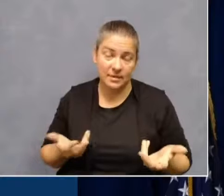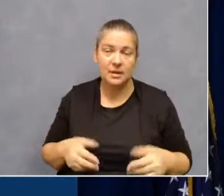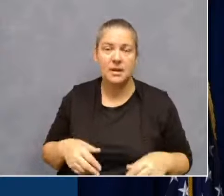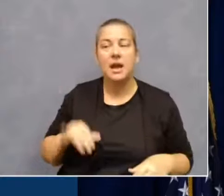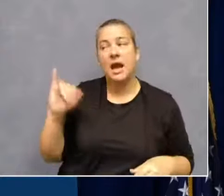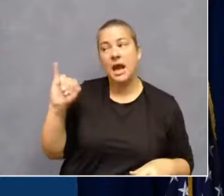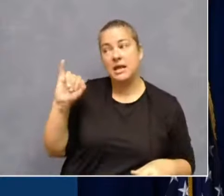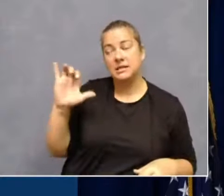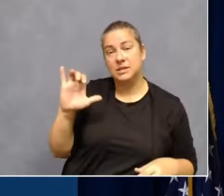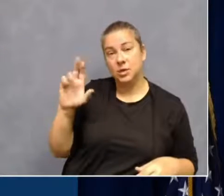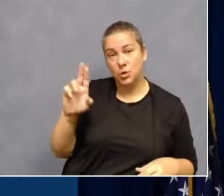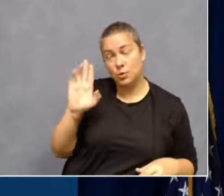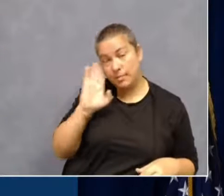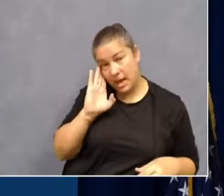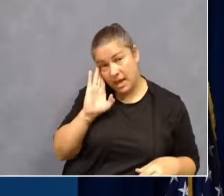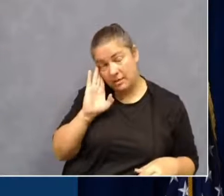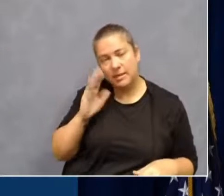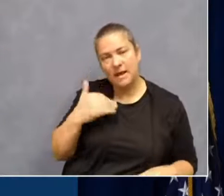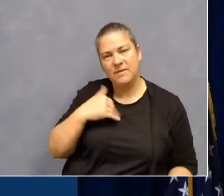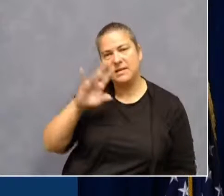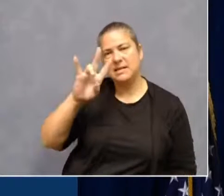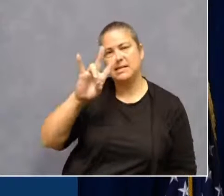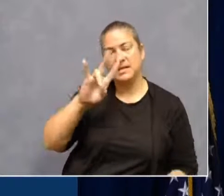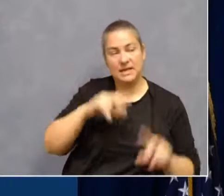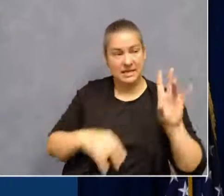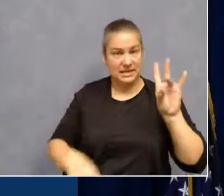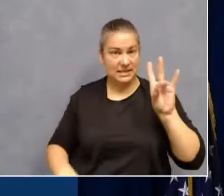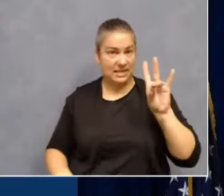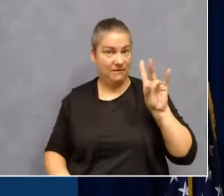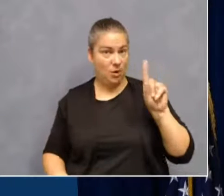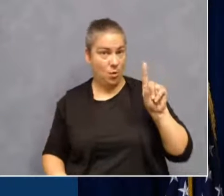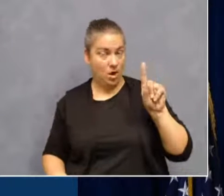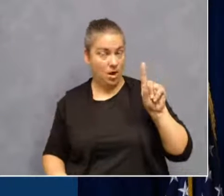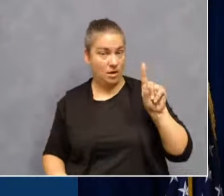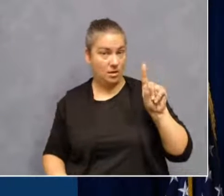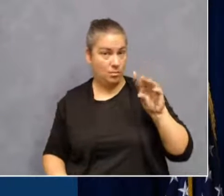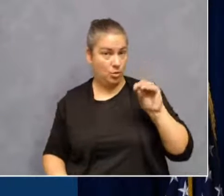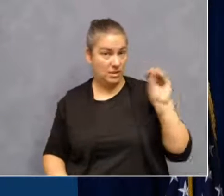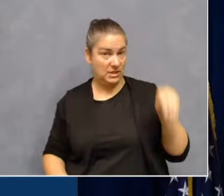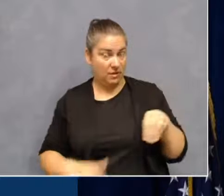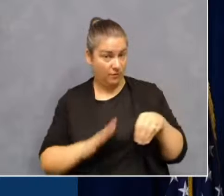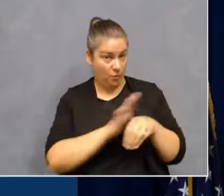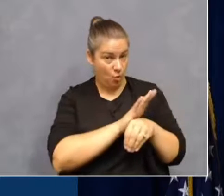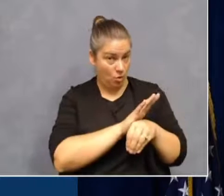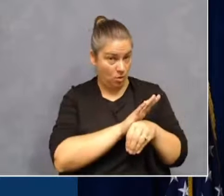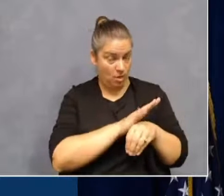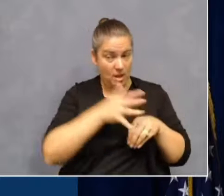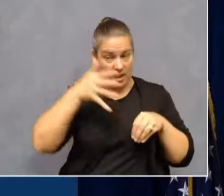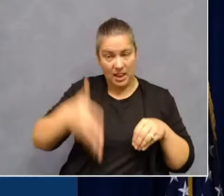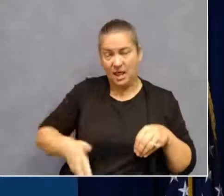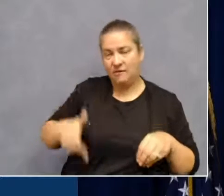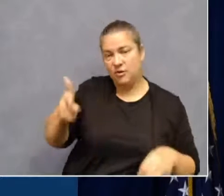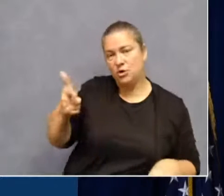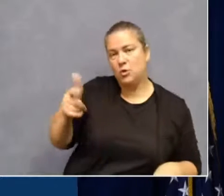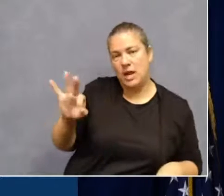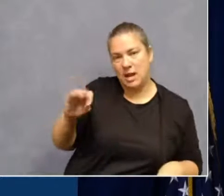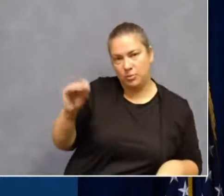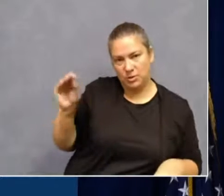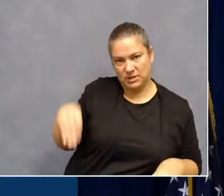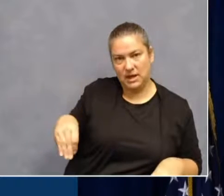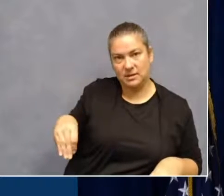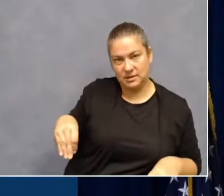beds, 71% are occupied, which means we've got 29% that are open, and we have a lot